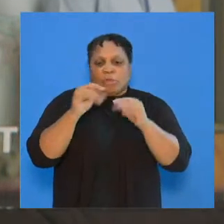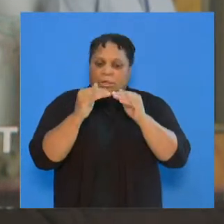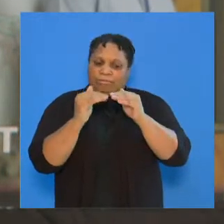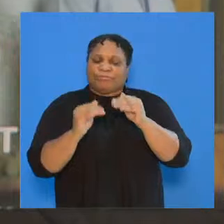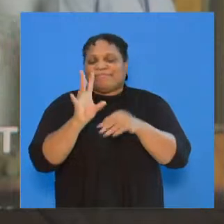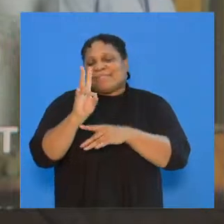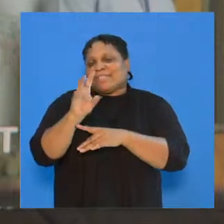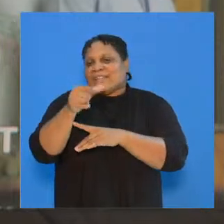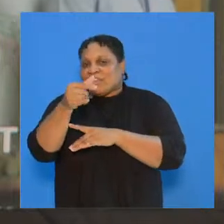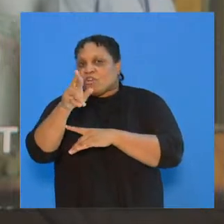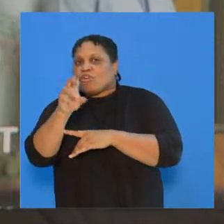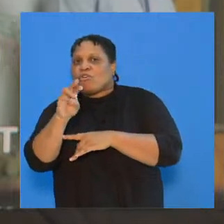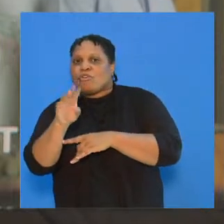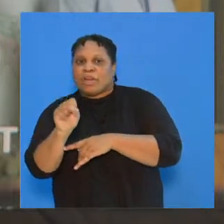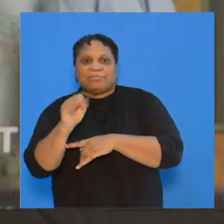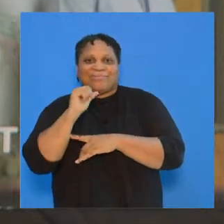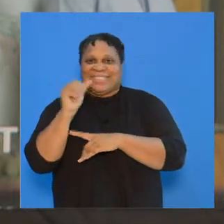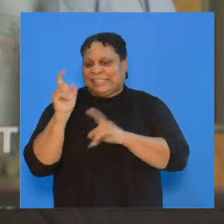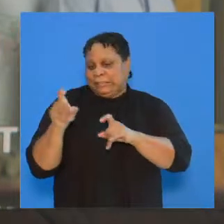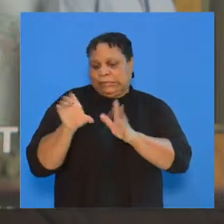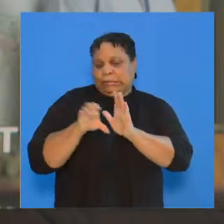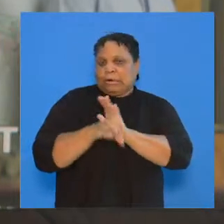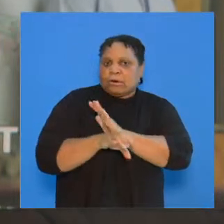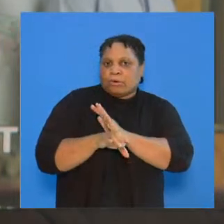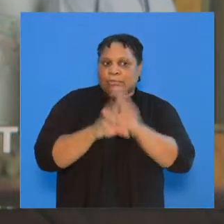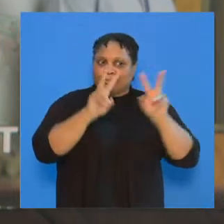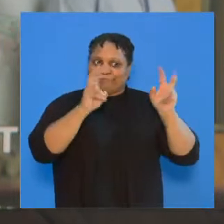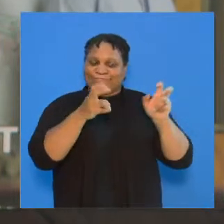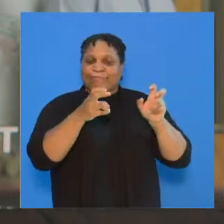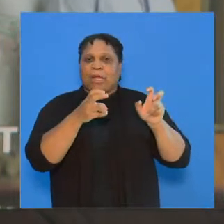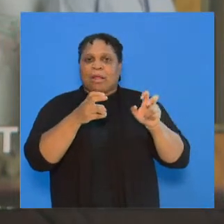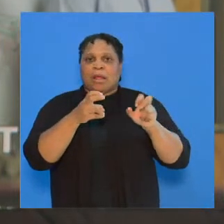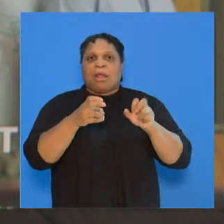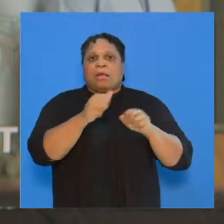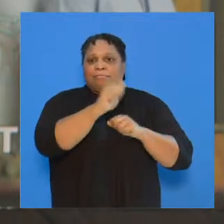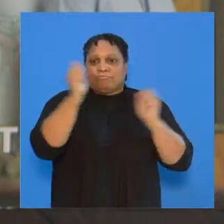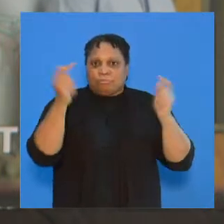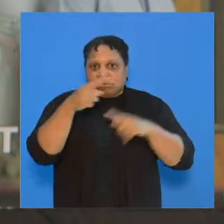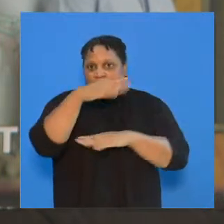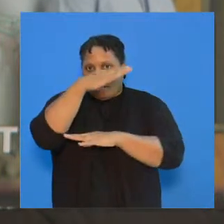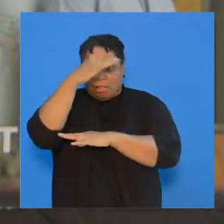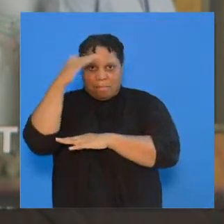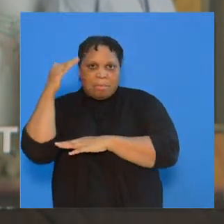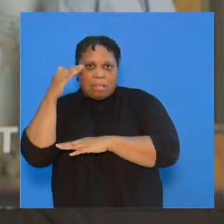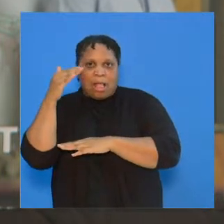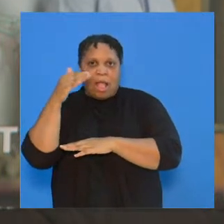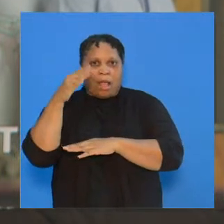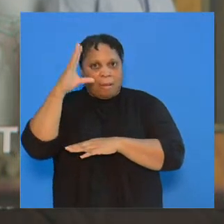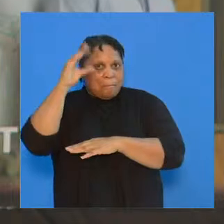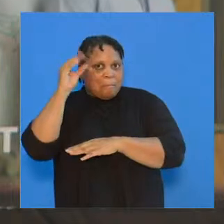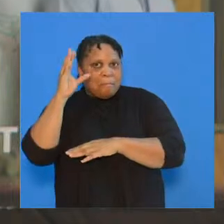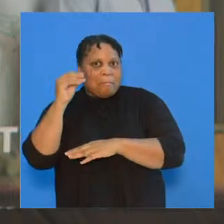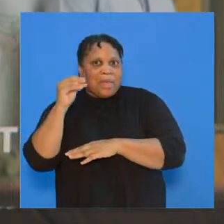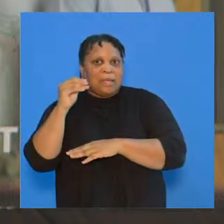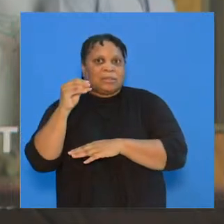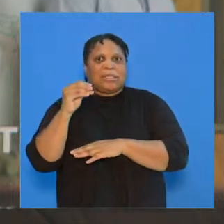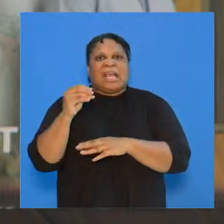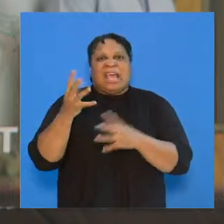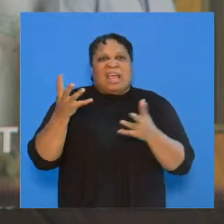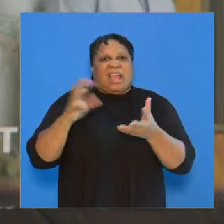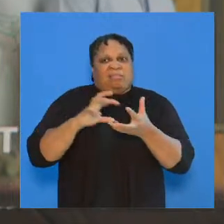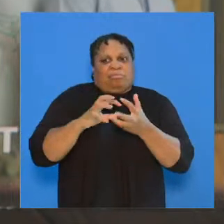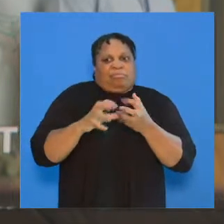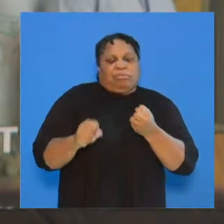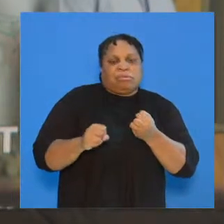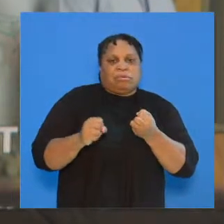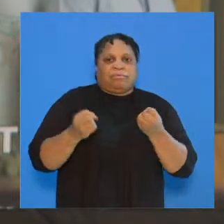the unnecessary criminalization of predominantly black Bermudian males and the devastating knock-on effect it has on so